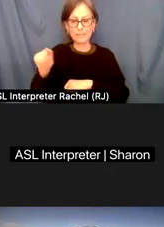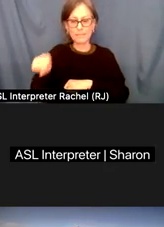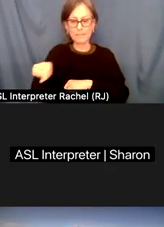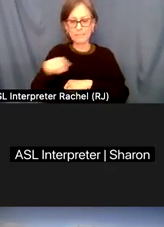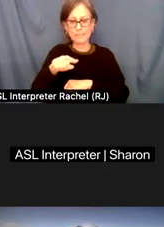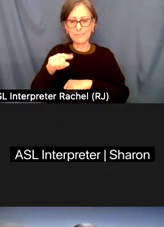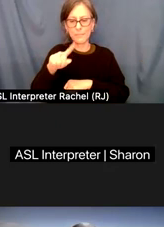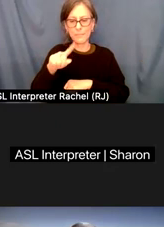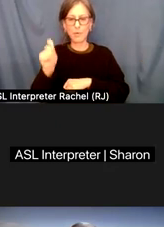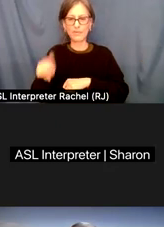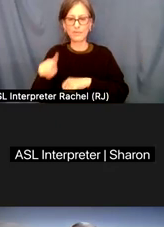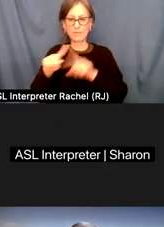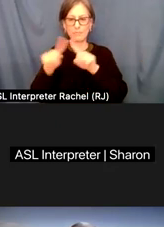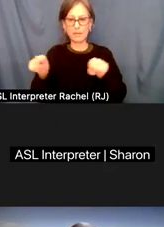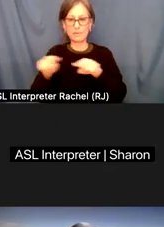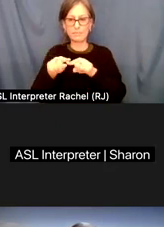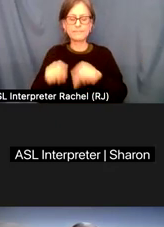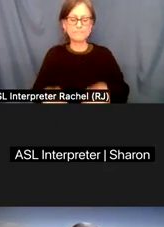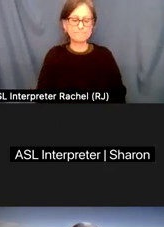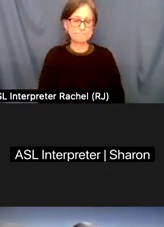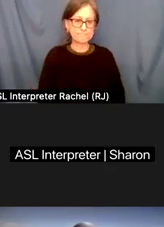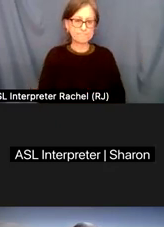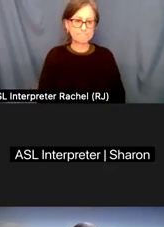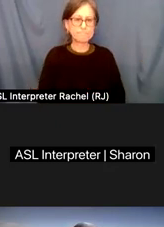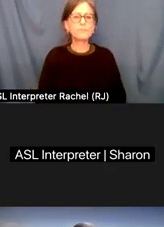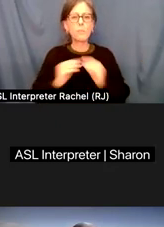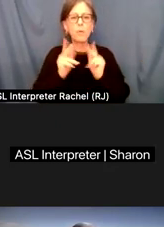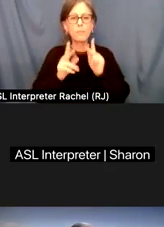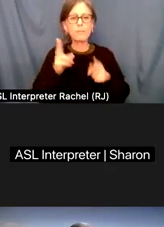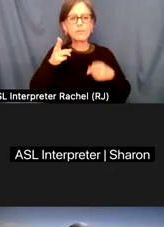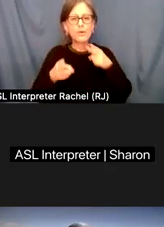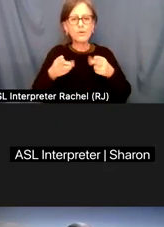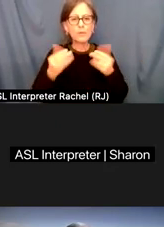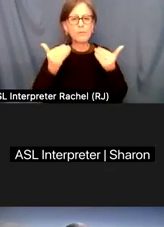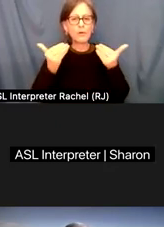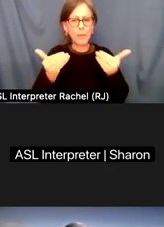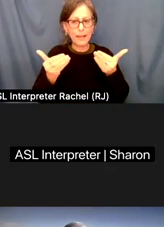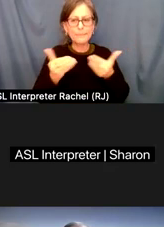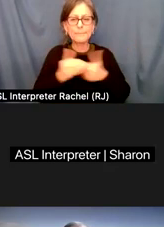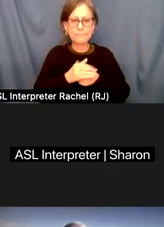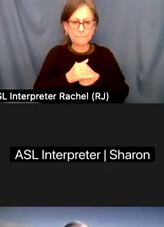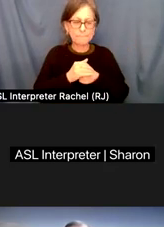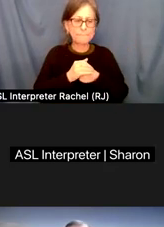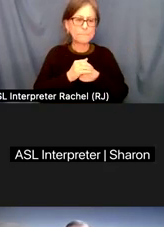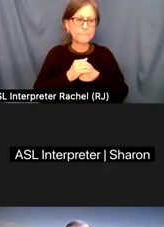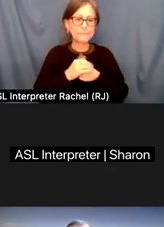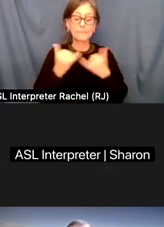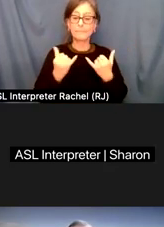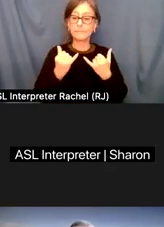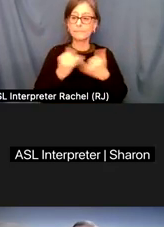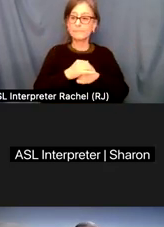toolbar. All right, we'll still have people joining. We'll go ahead and proceed. Today's